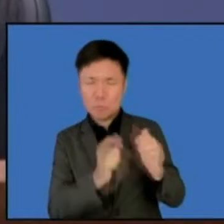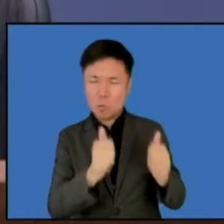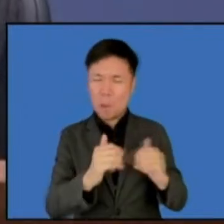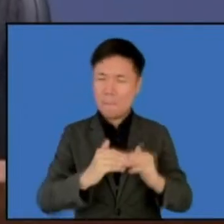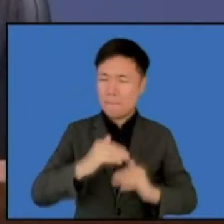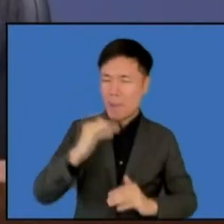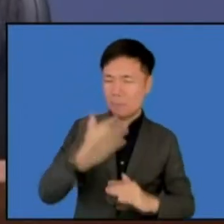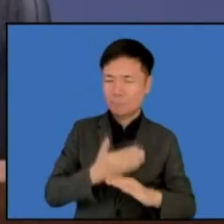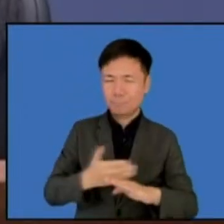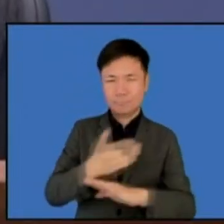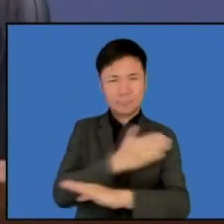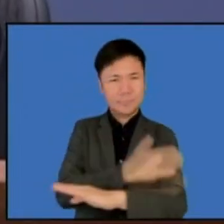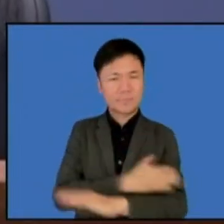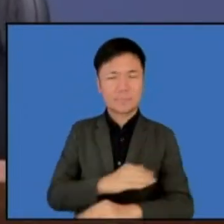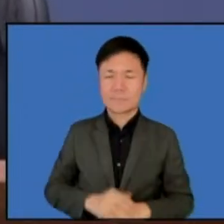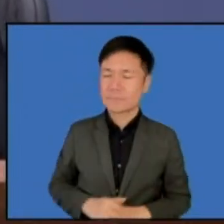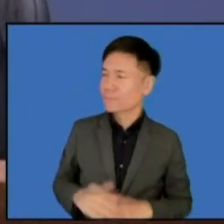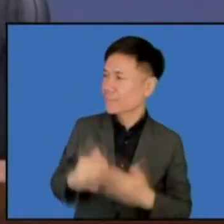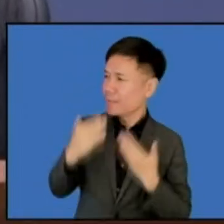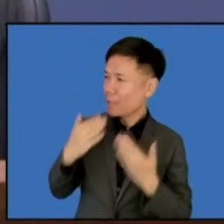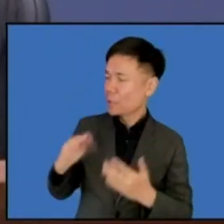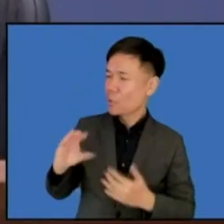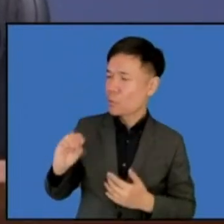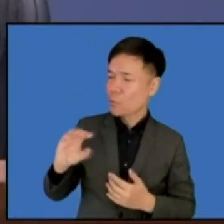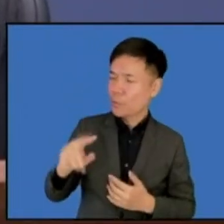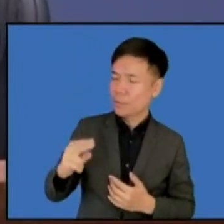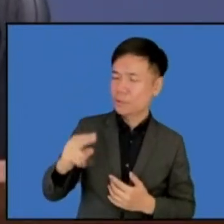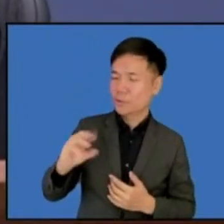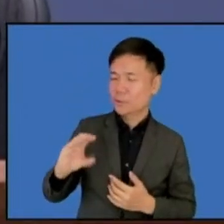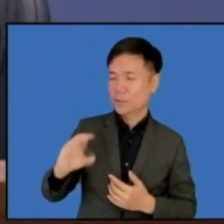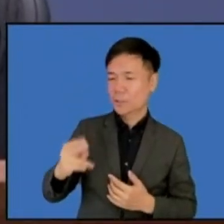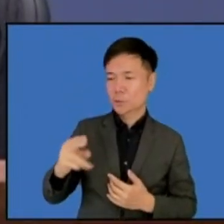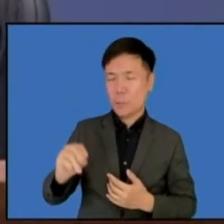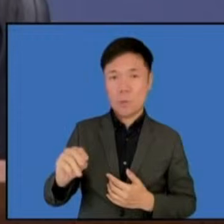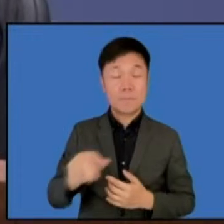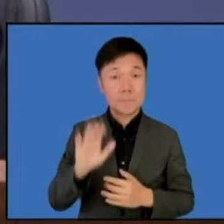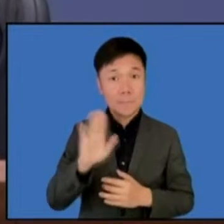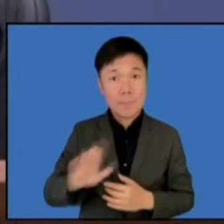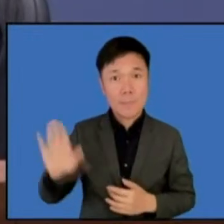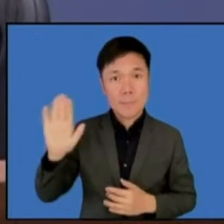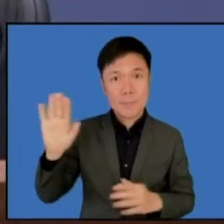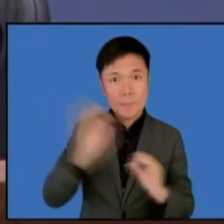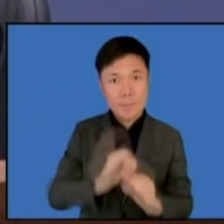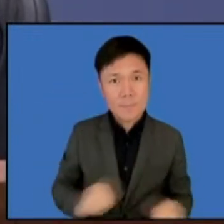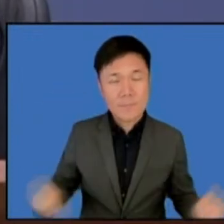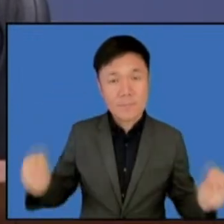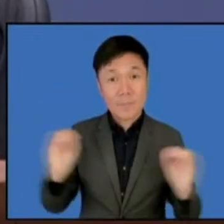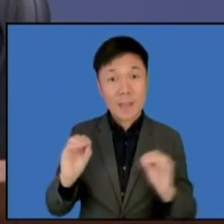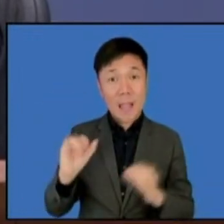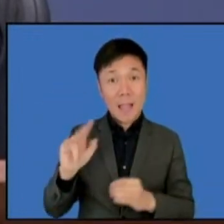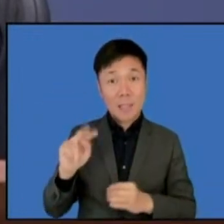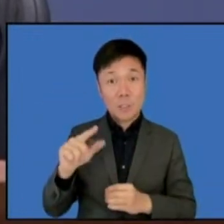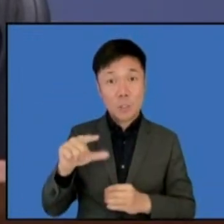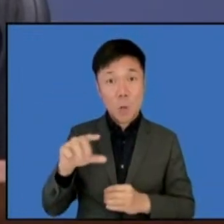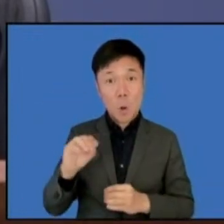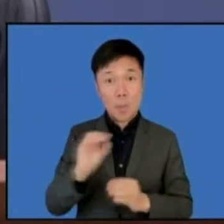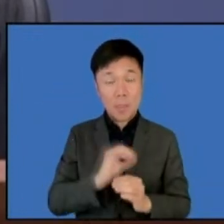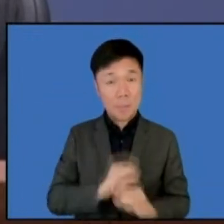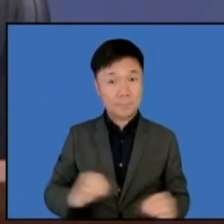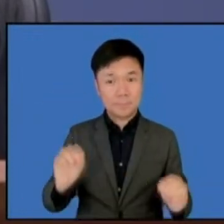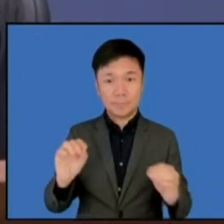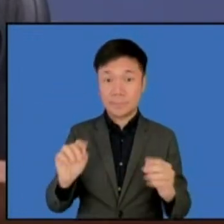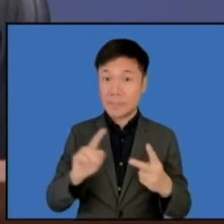much, OHCHR. And as I see no other requests from intergovernmental organizations and